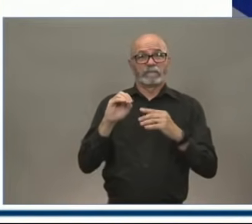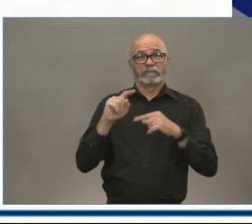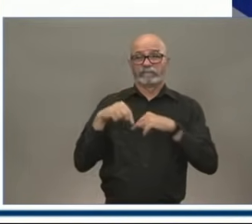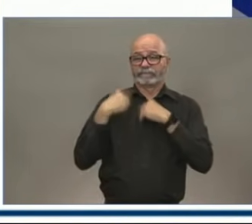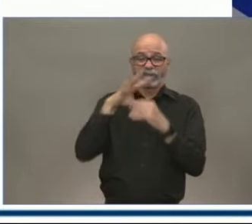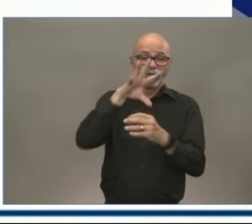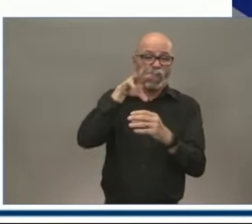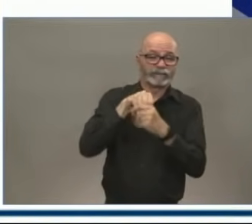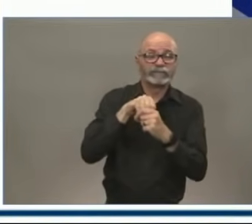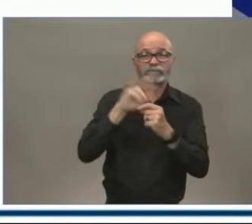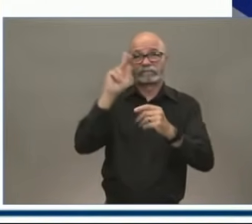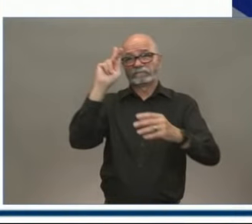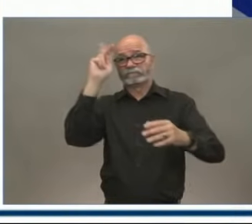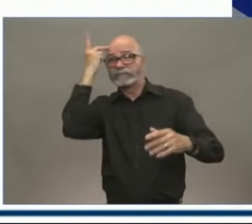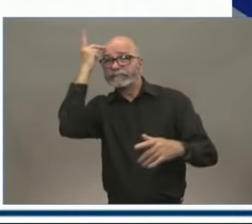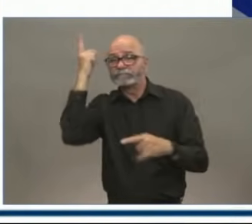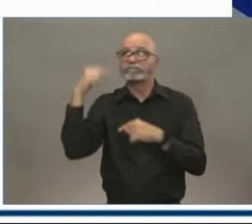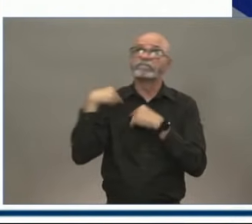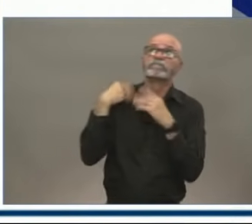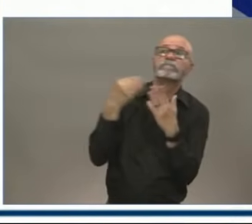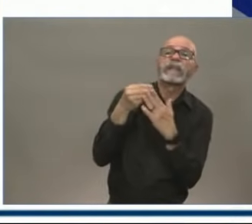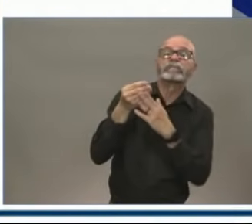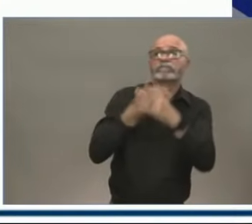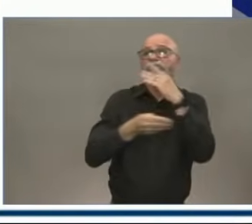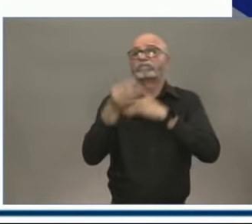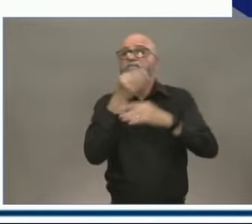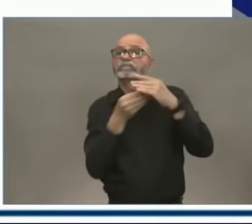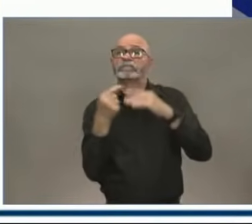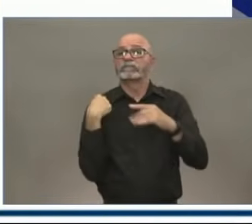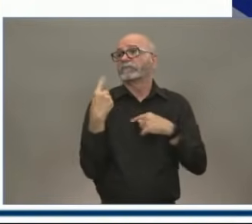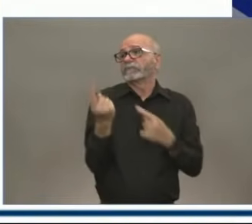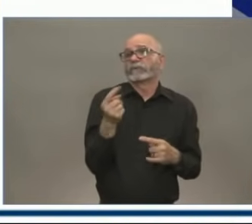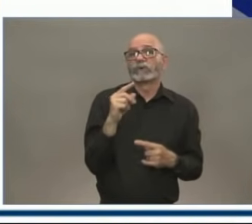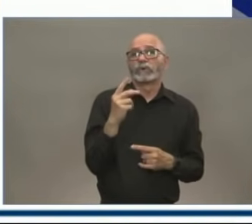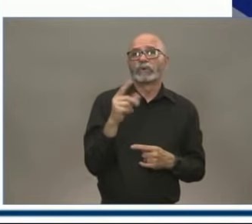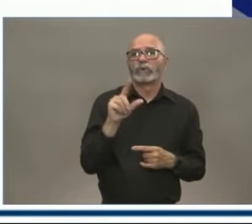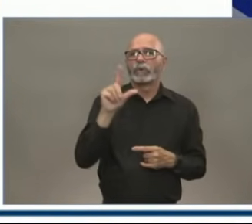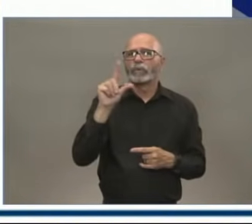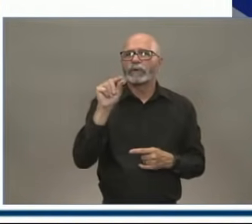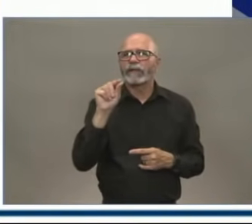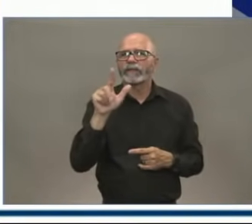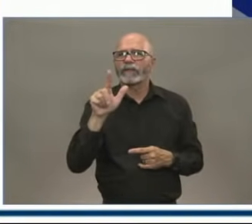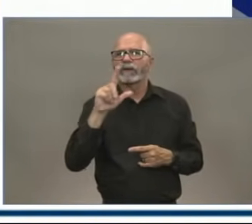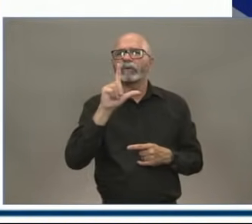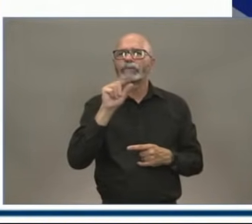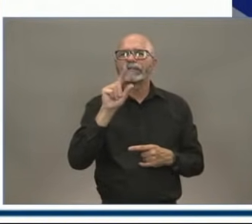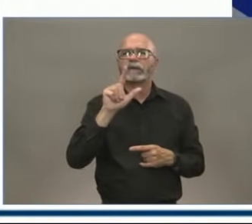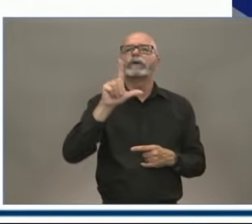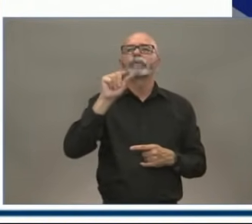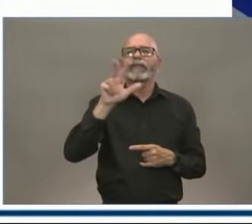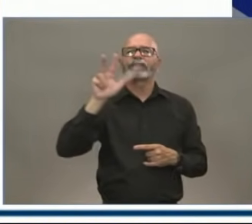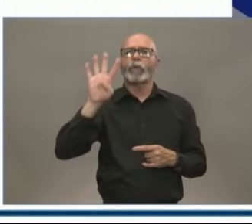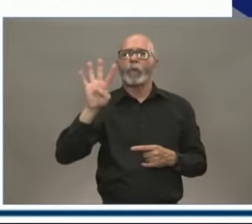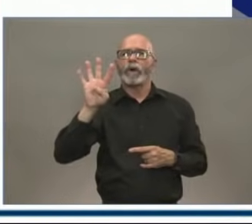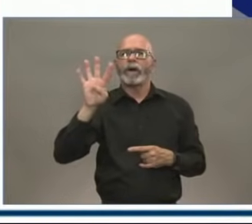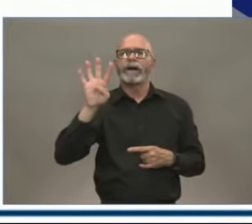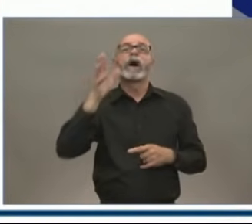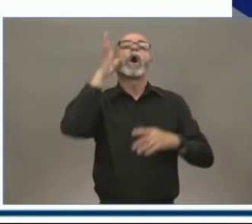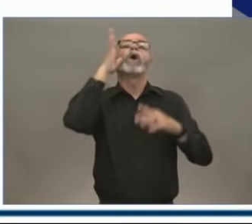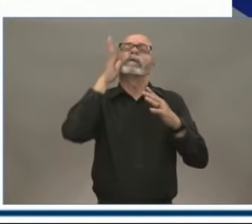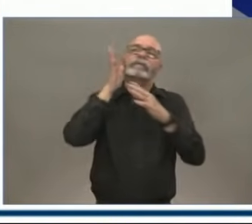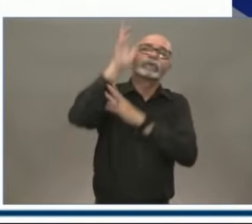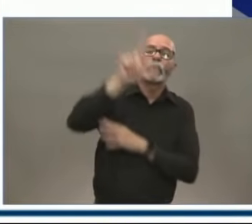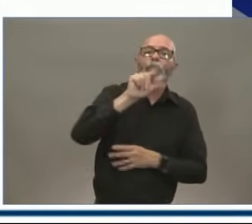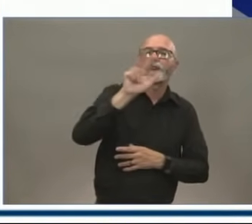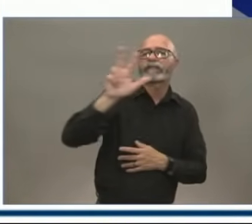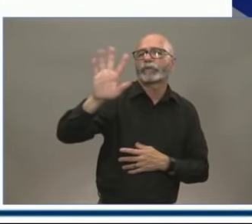Obviously, this has made some adjustments to it. It's why we had to make all those tough decisions early on so that we could invest in Nova Scotians,